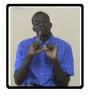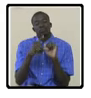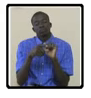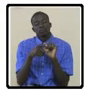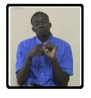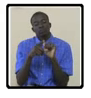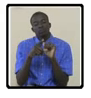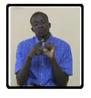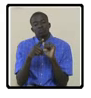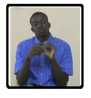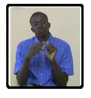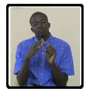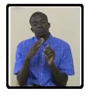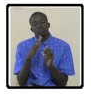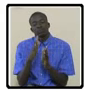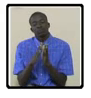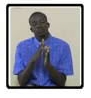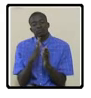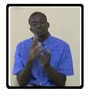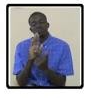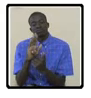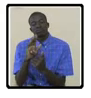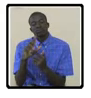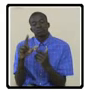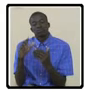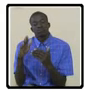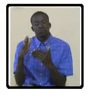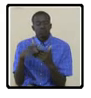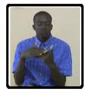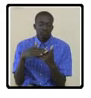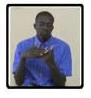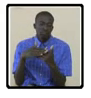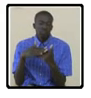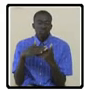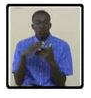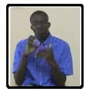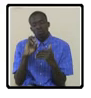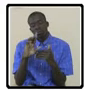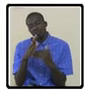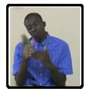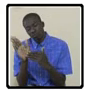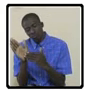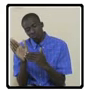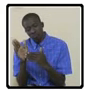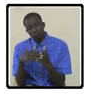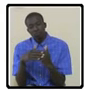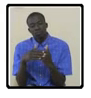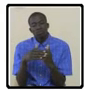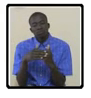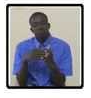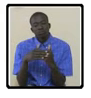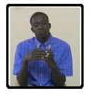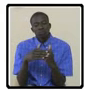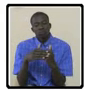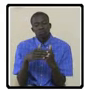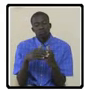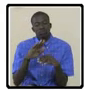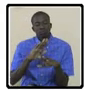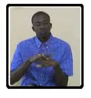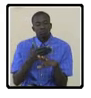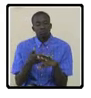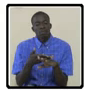ammeter. The symbol for a switch symbol is either open or closed. Here